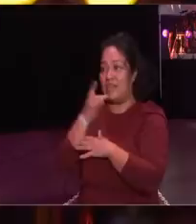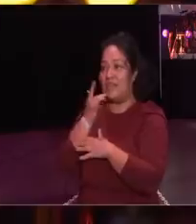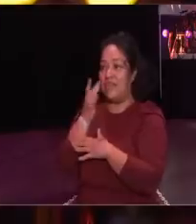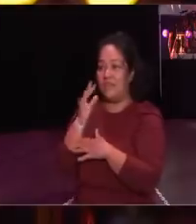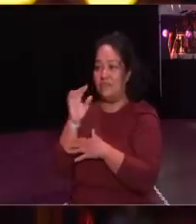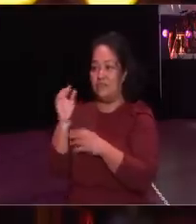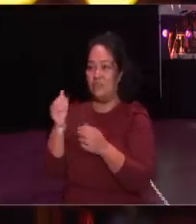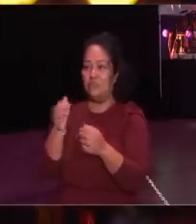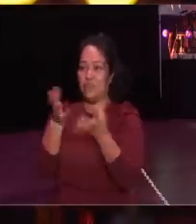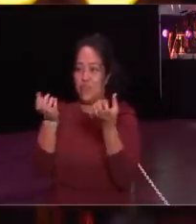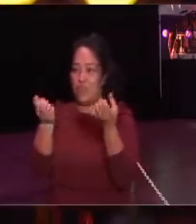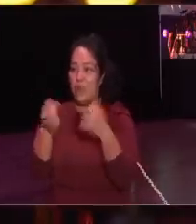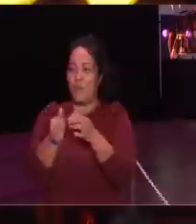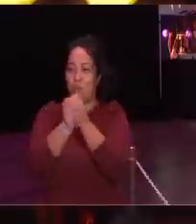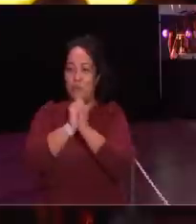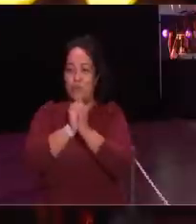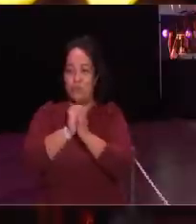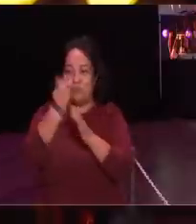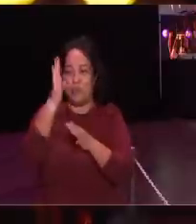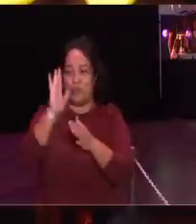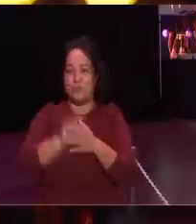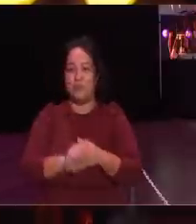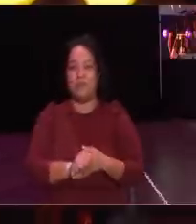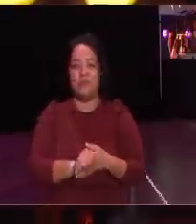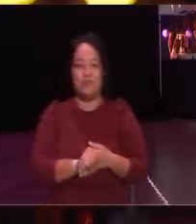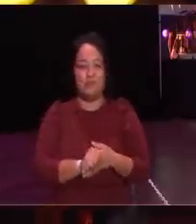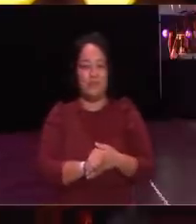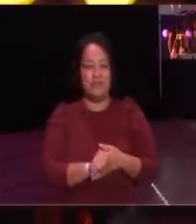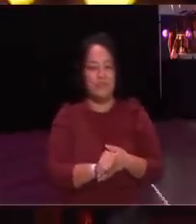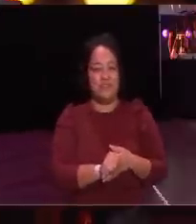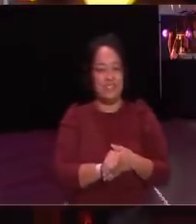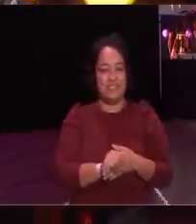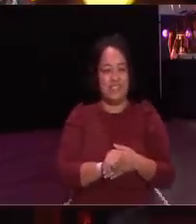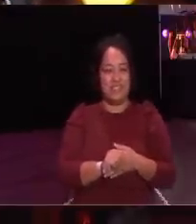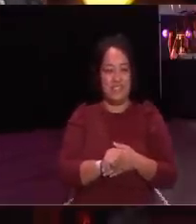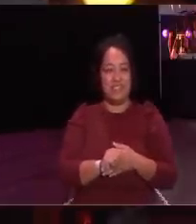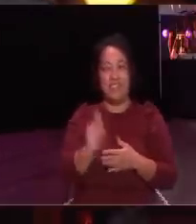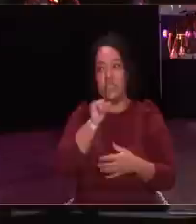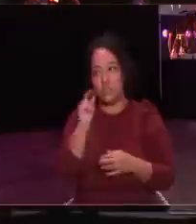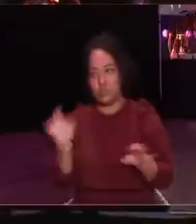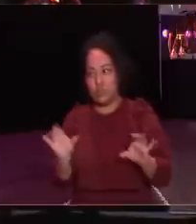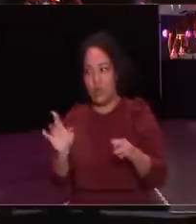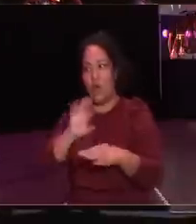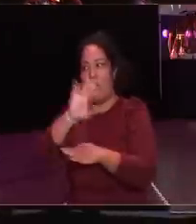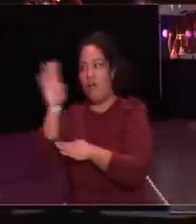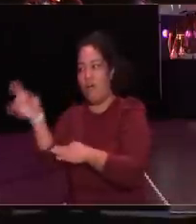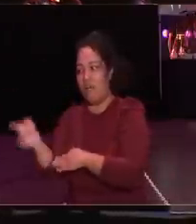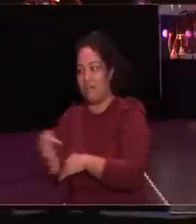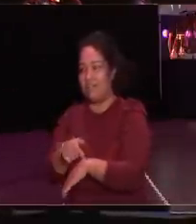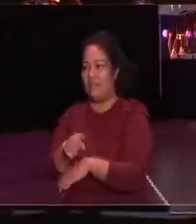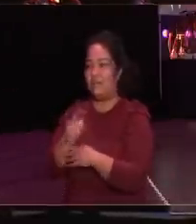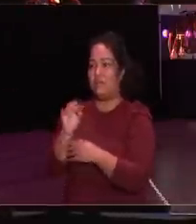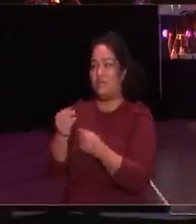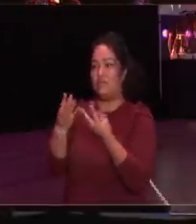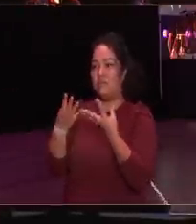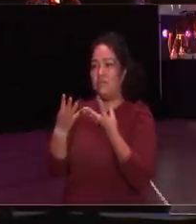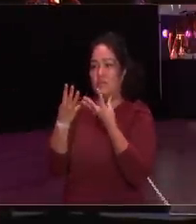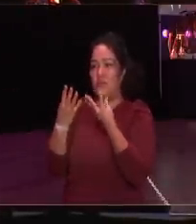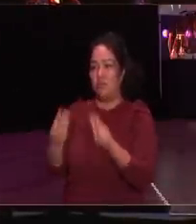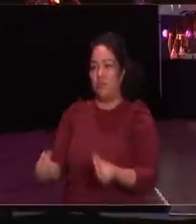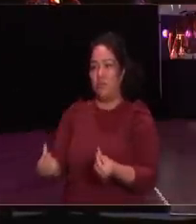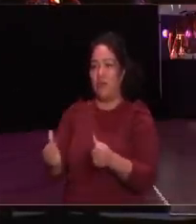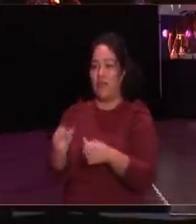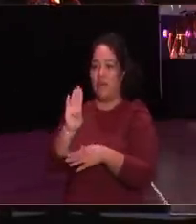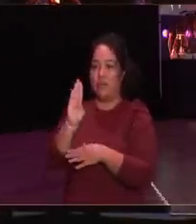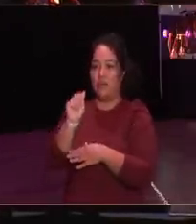hagan todo el tiempo porque se les va a acabar la batería del teléfono. Don't do it the whole time because you're going to waste the battery. Pero cuando quieran alabar